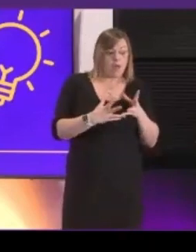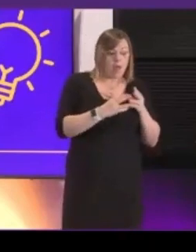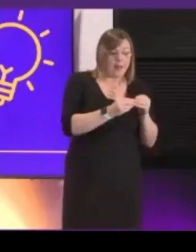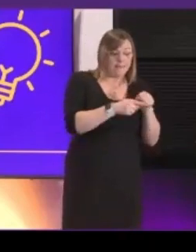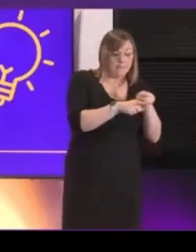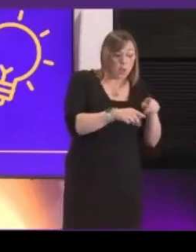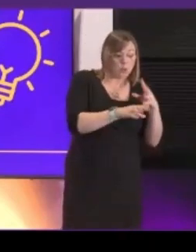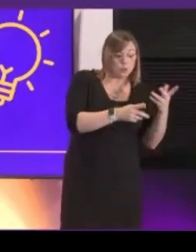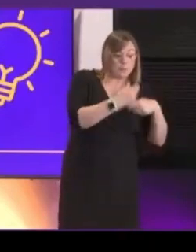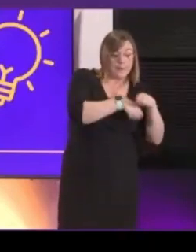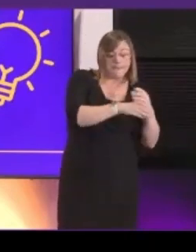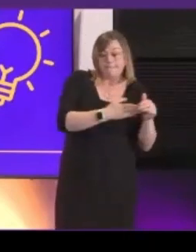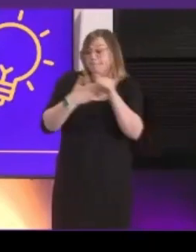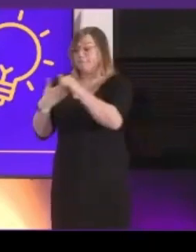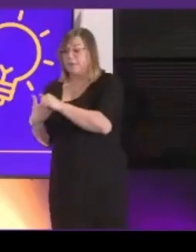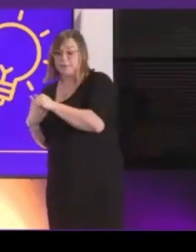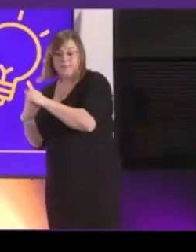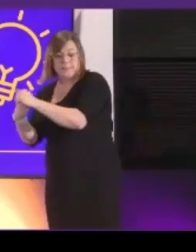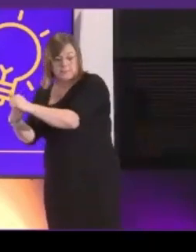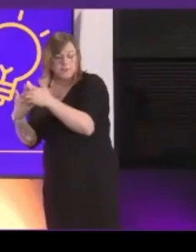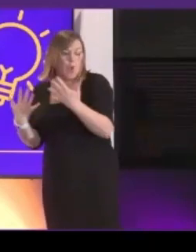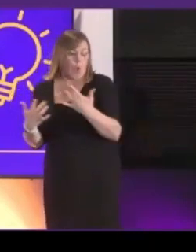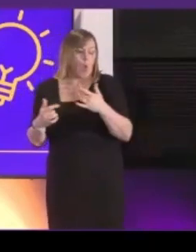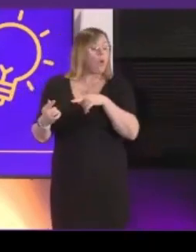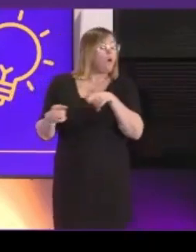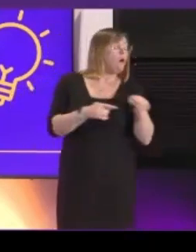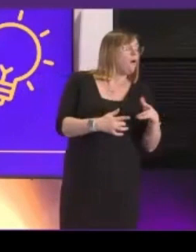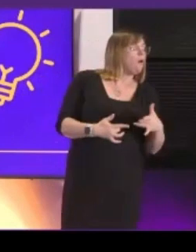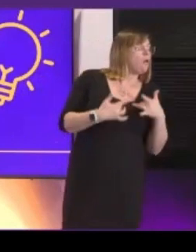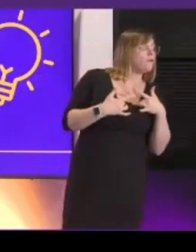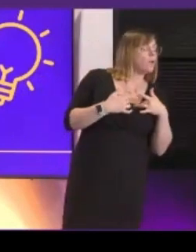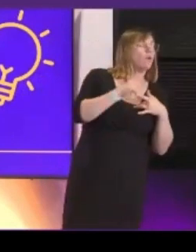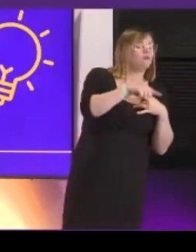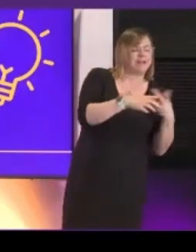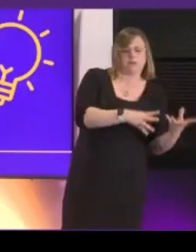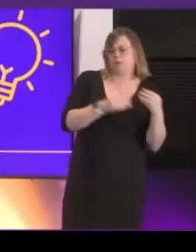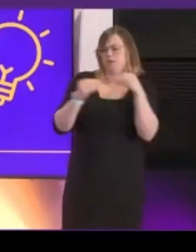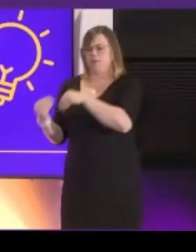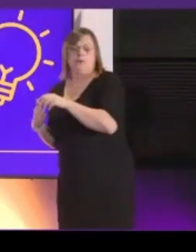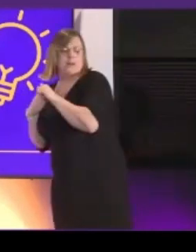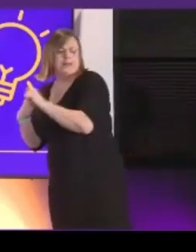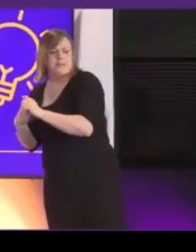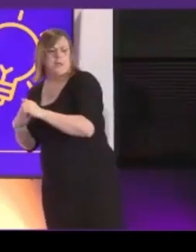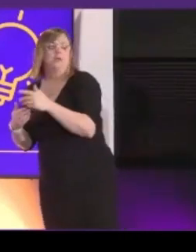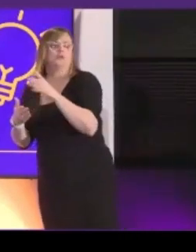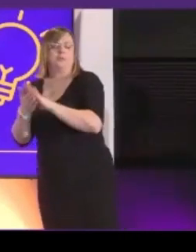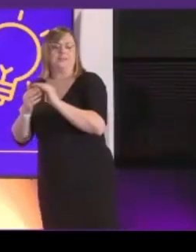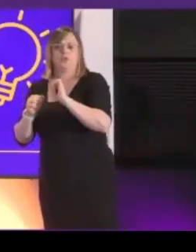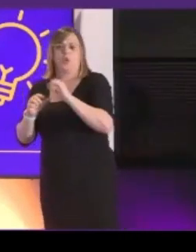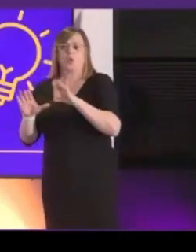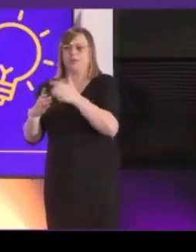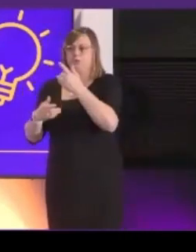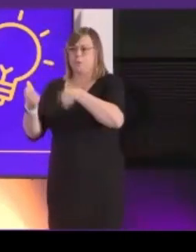or take advantage from the laggard point of view, learn from the leaders and learn how you can make your organisation just accelerate that a little